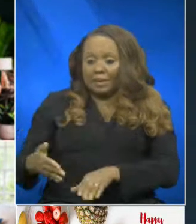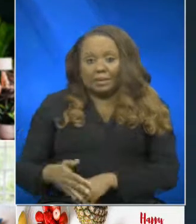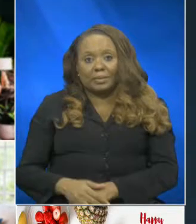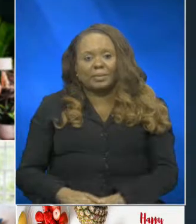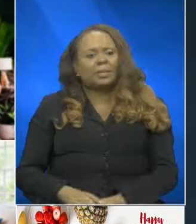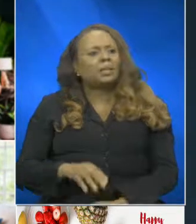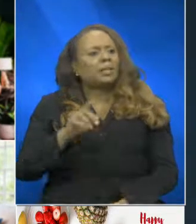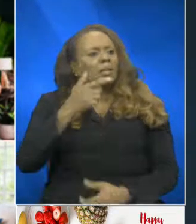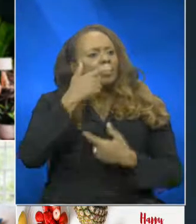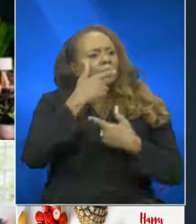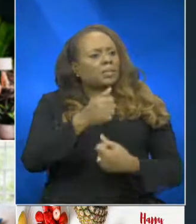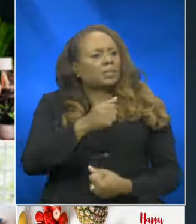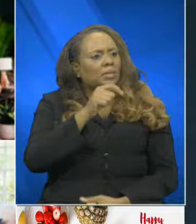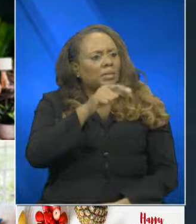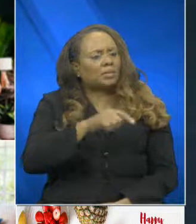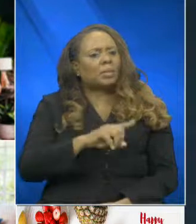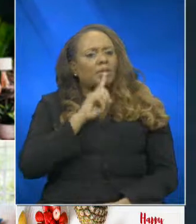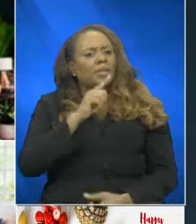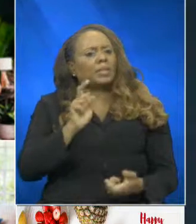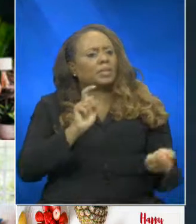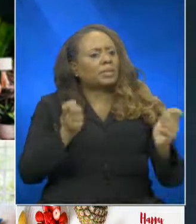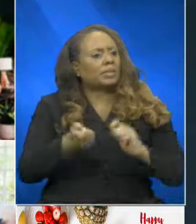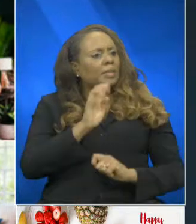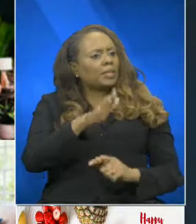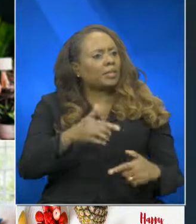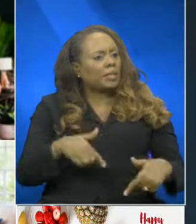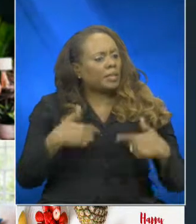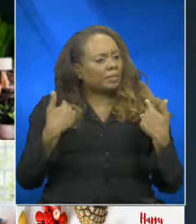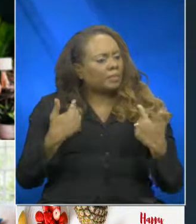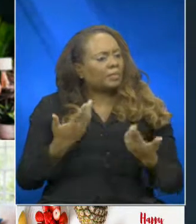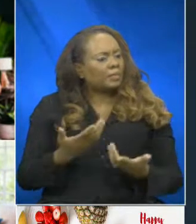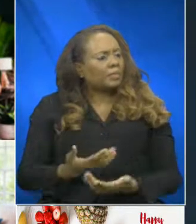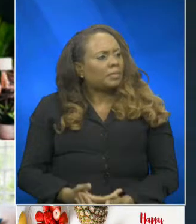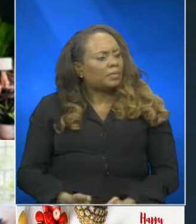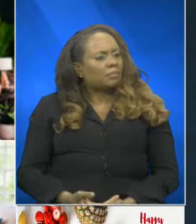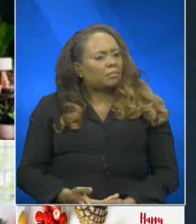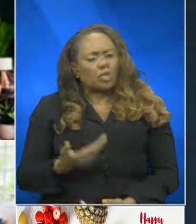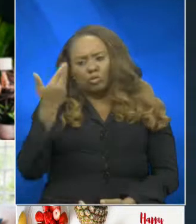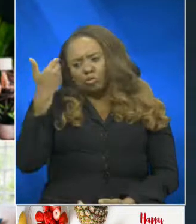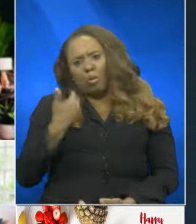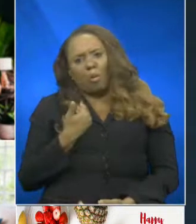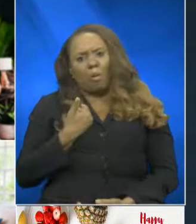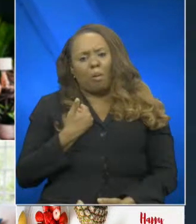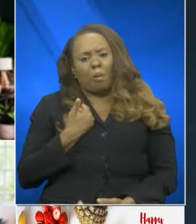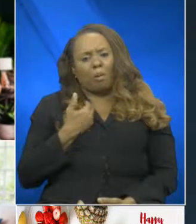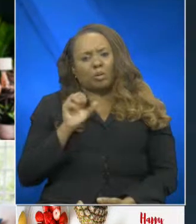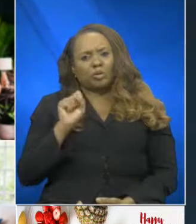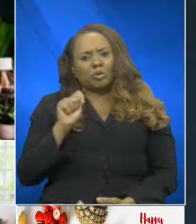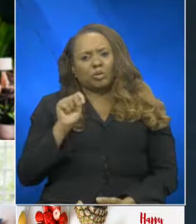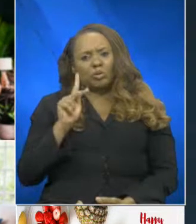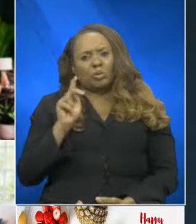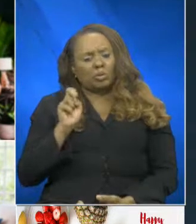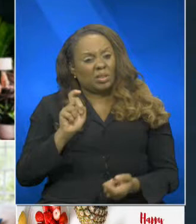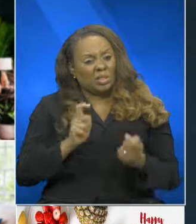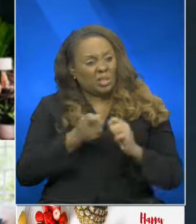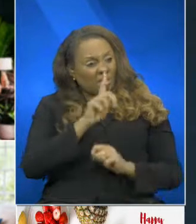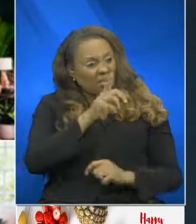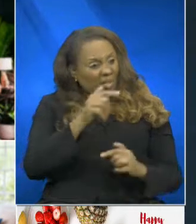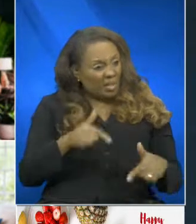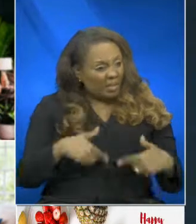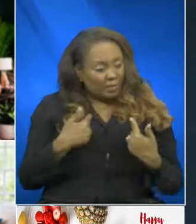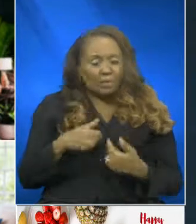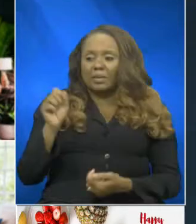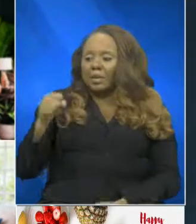how it has changed your life. Having a stroke. Having a stroke has changed my life. I walk